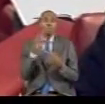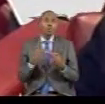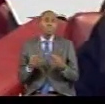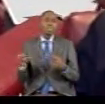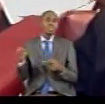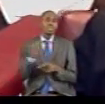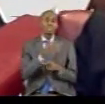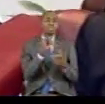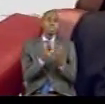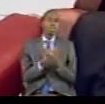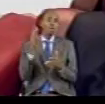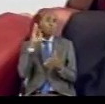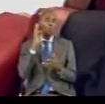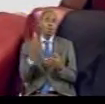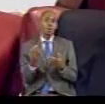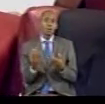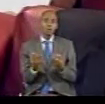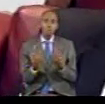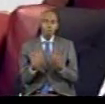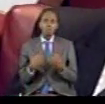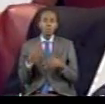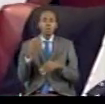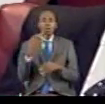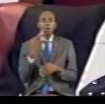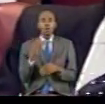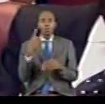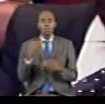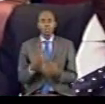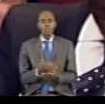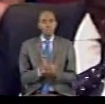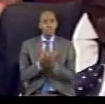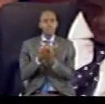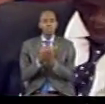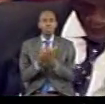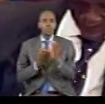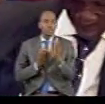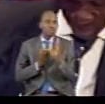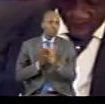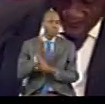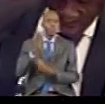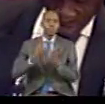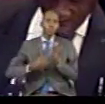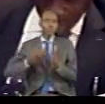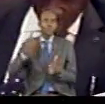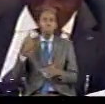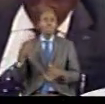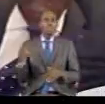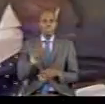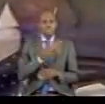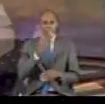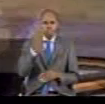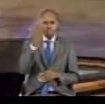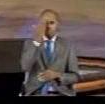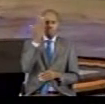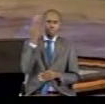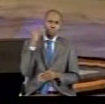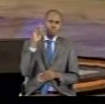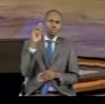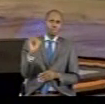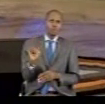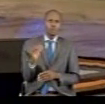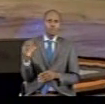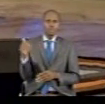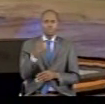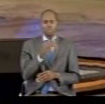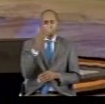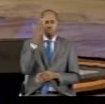come out of the ship, straightway they knew him. They knew him. They knew him. They